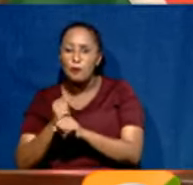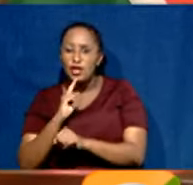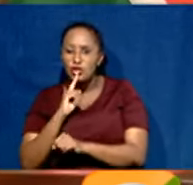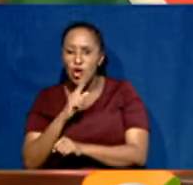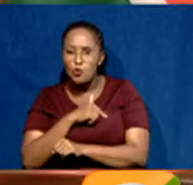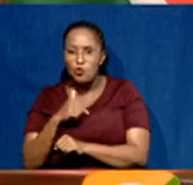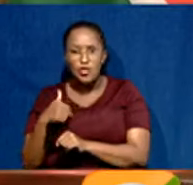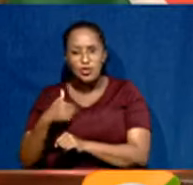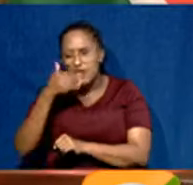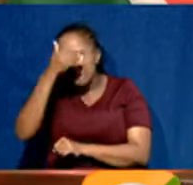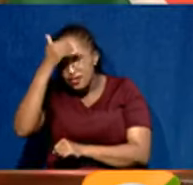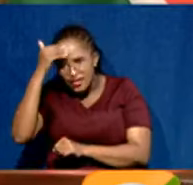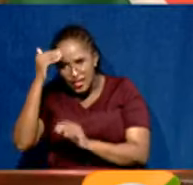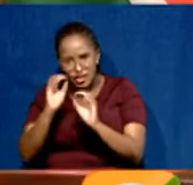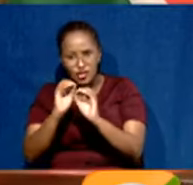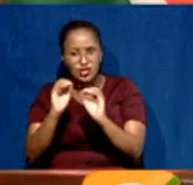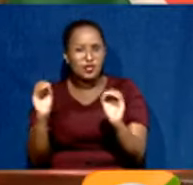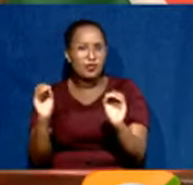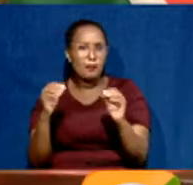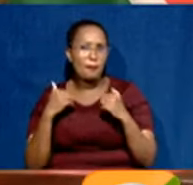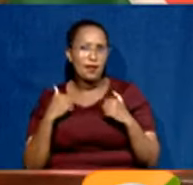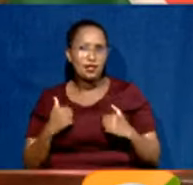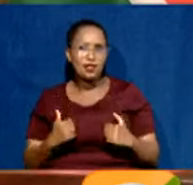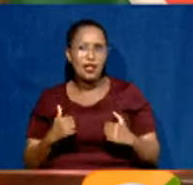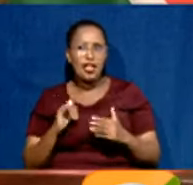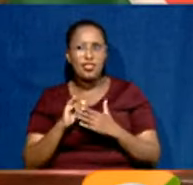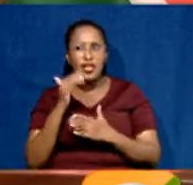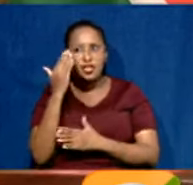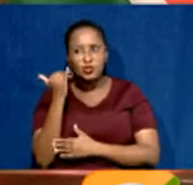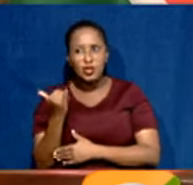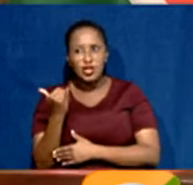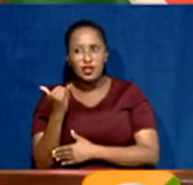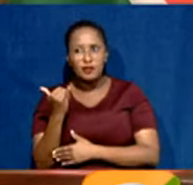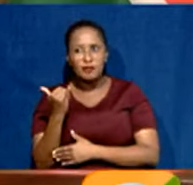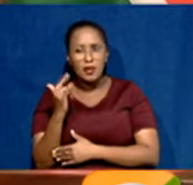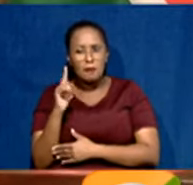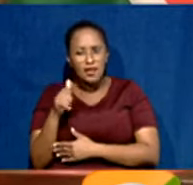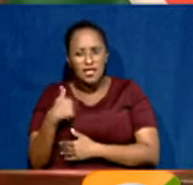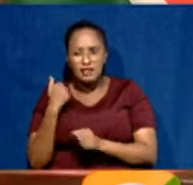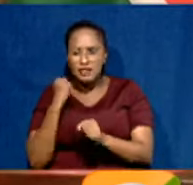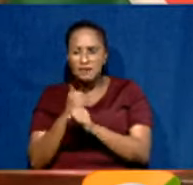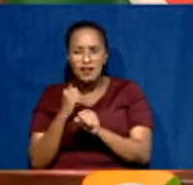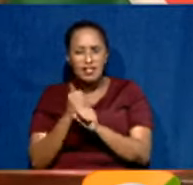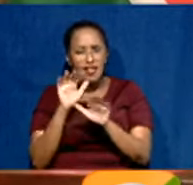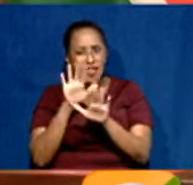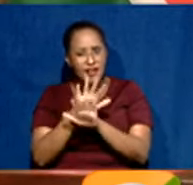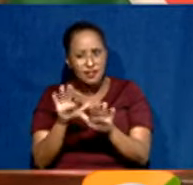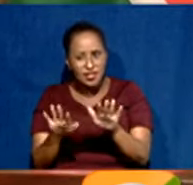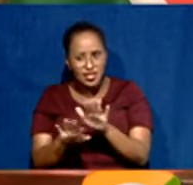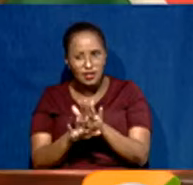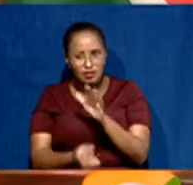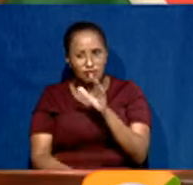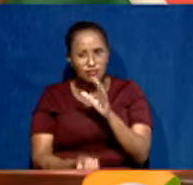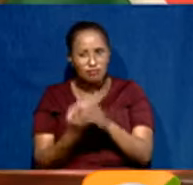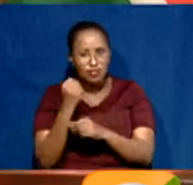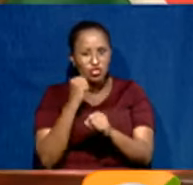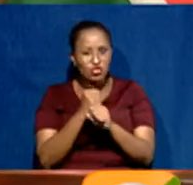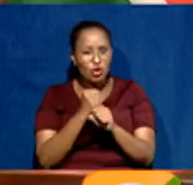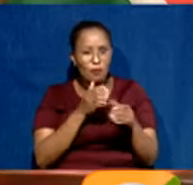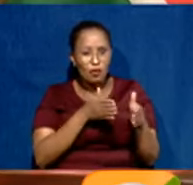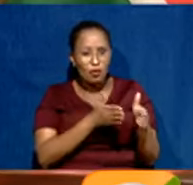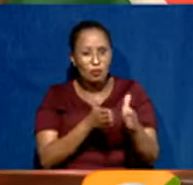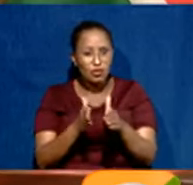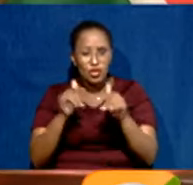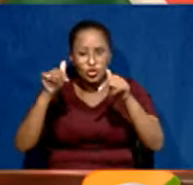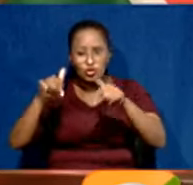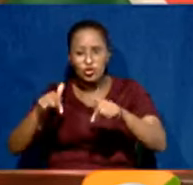don't leave nobody behind. That is why I am going out of my way to create jobs. Today, as I talk